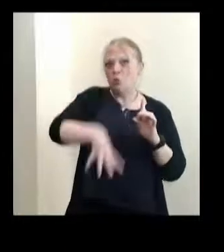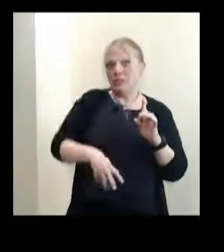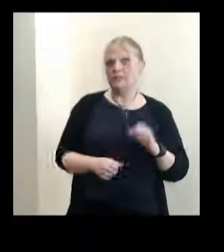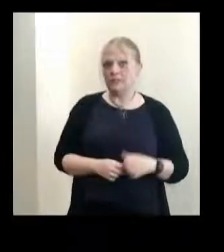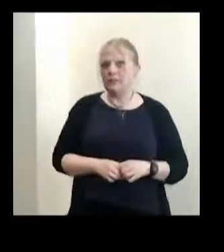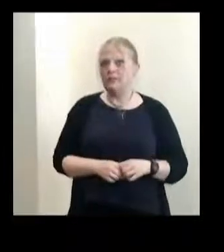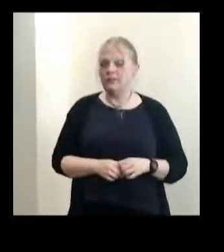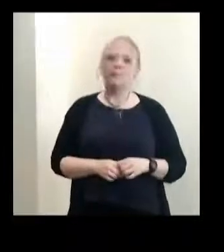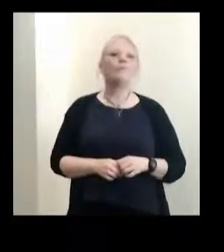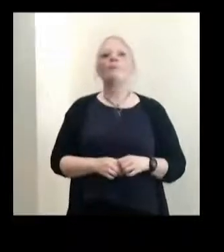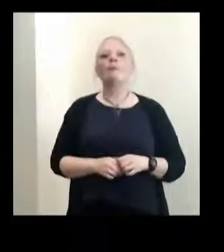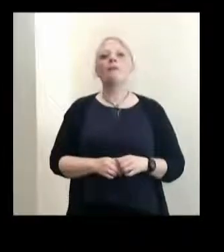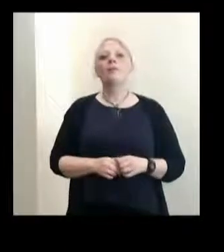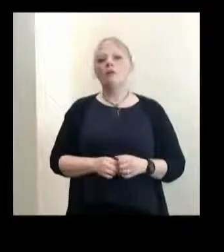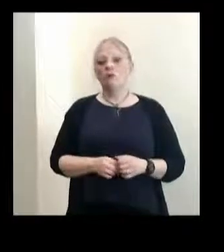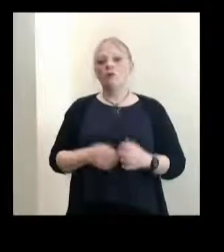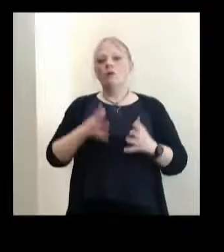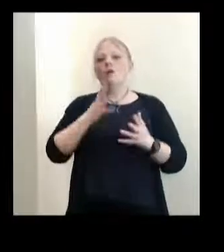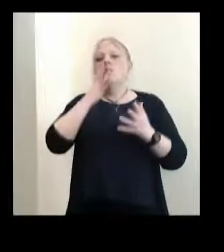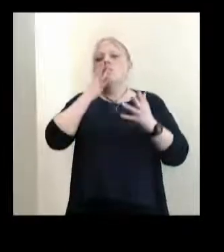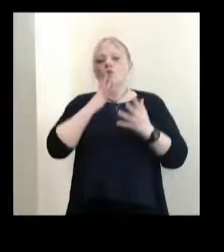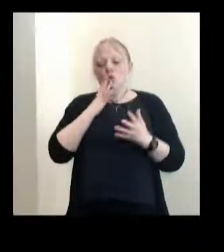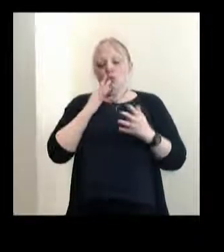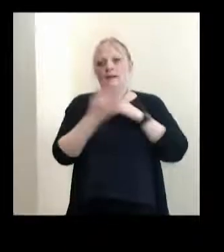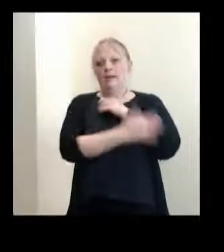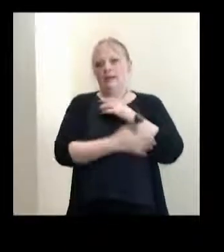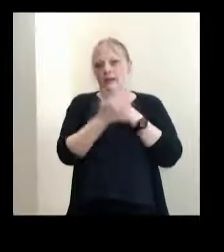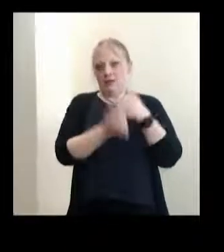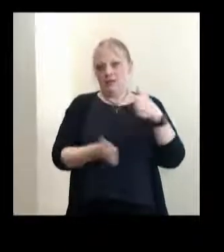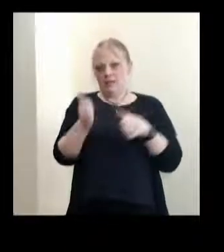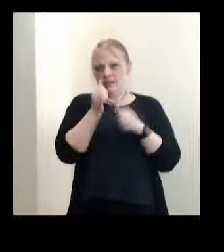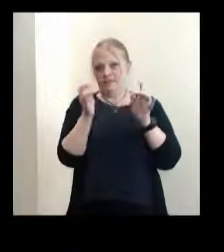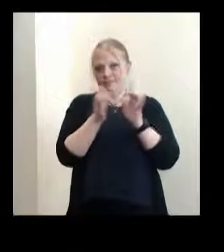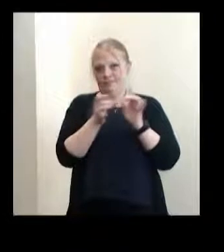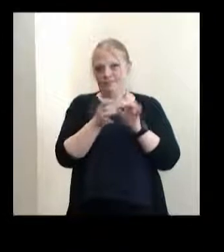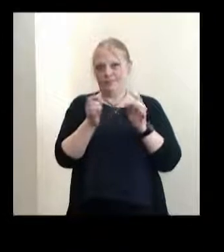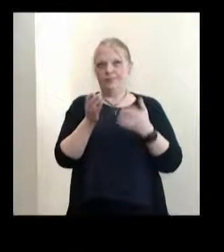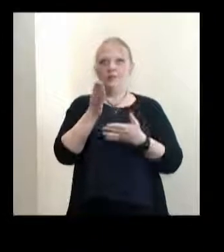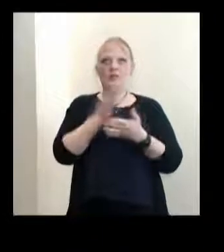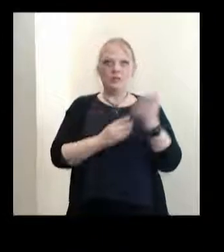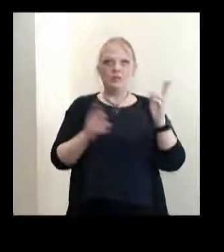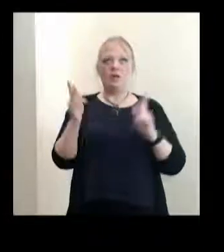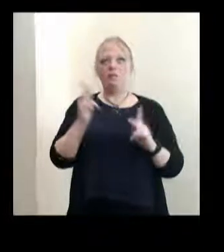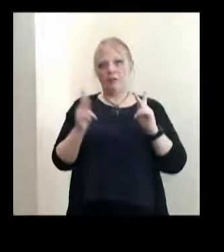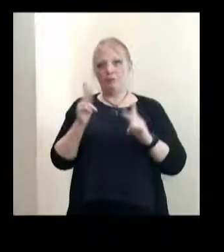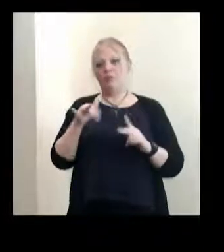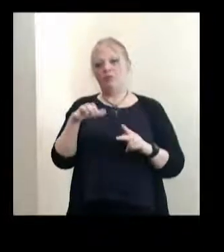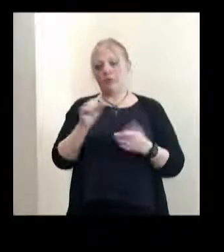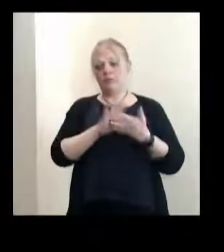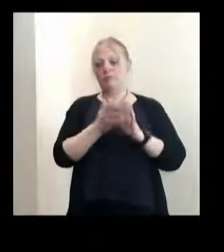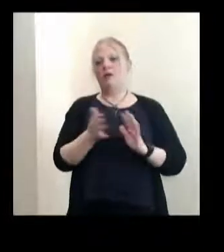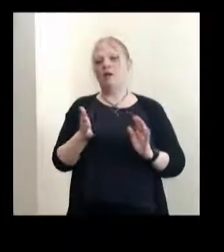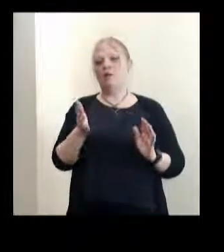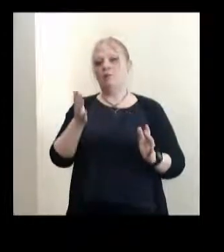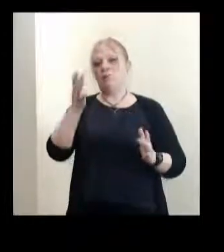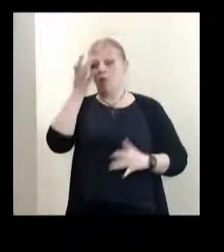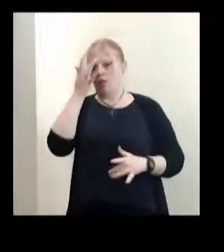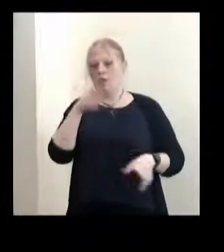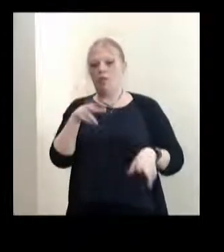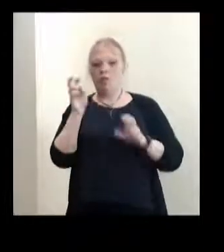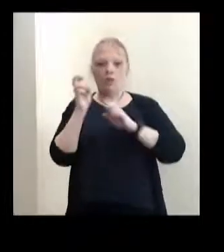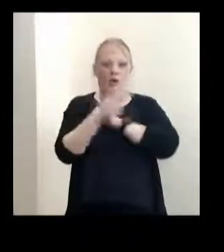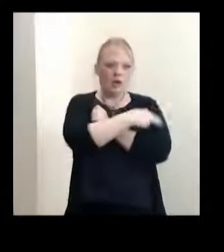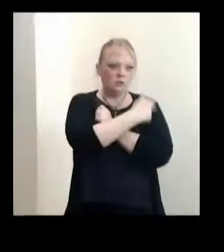then, unfortunately, as the county executive mentioned, there are some people who do fall ill with COVID-19, get